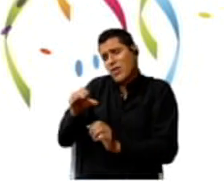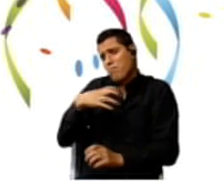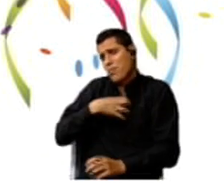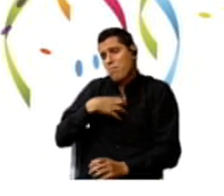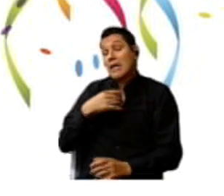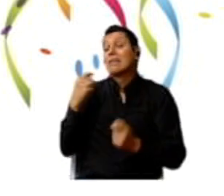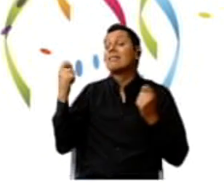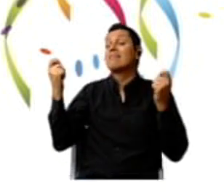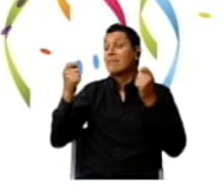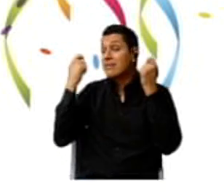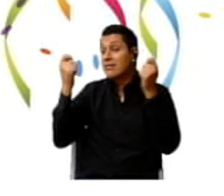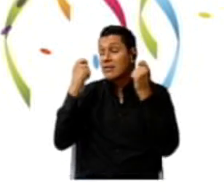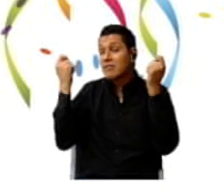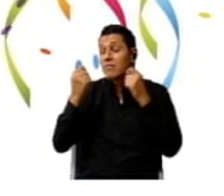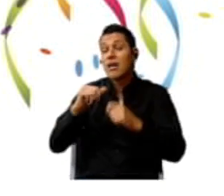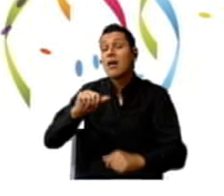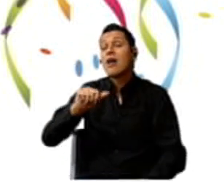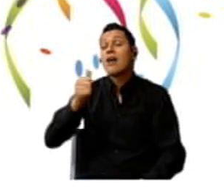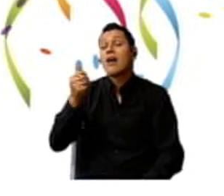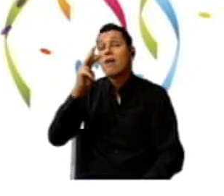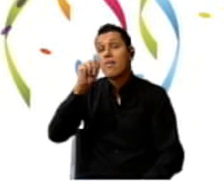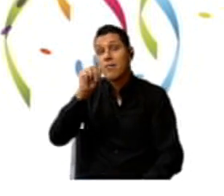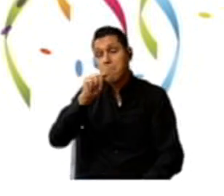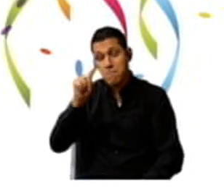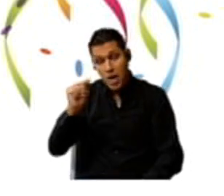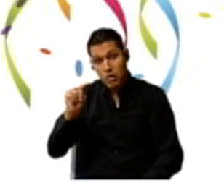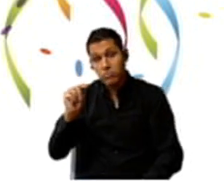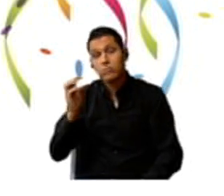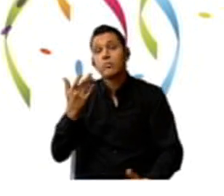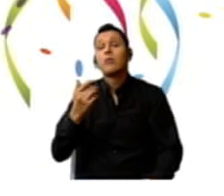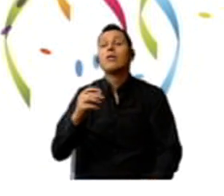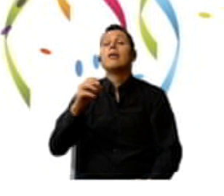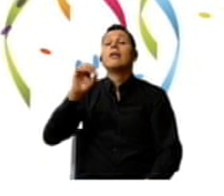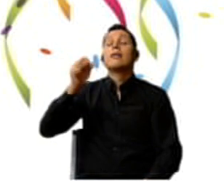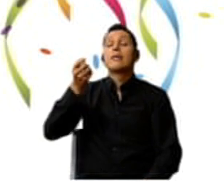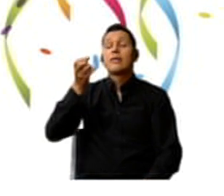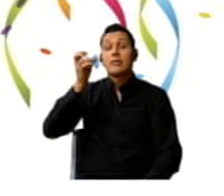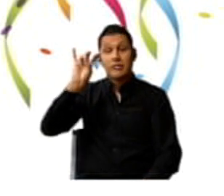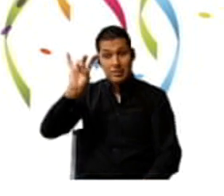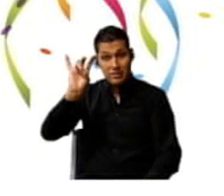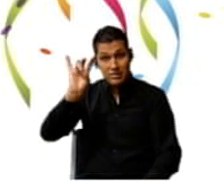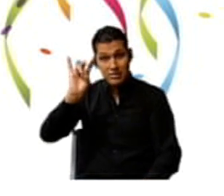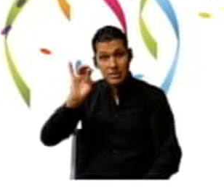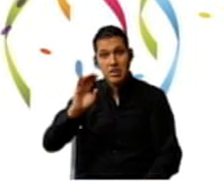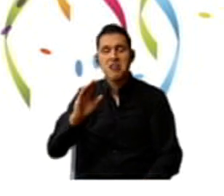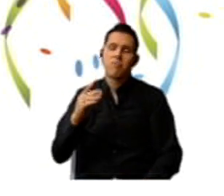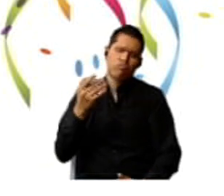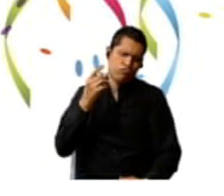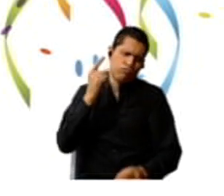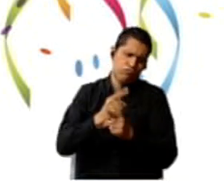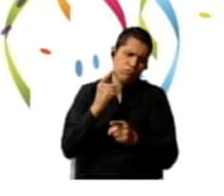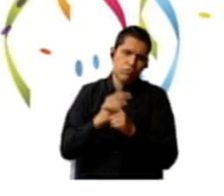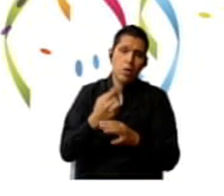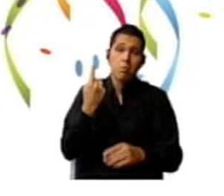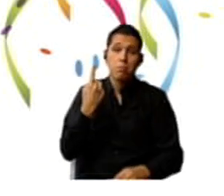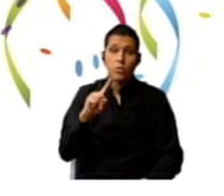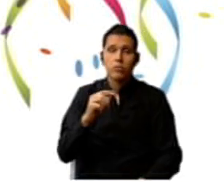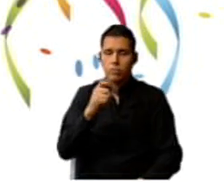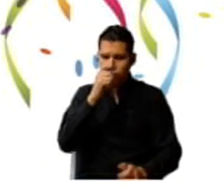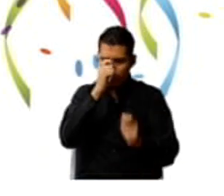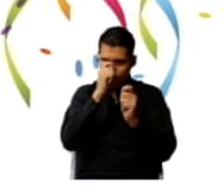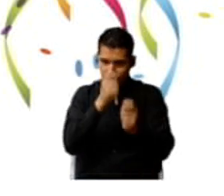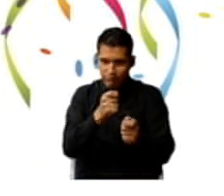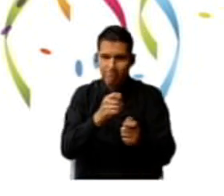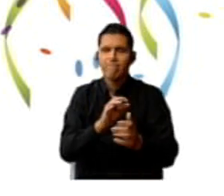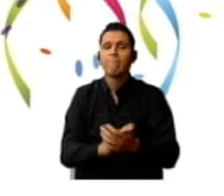celebrated every March the 17th. And they celebrate, of course, the patron saint of